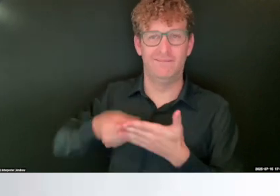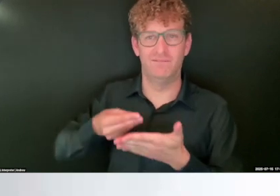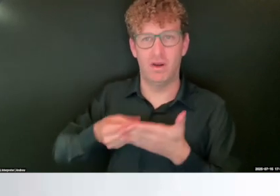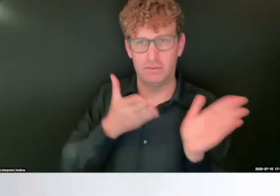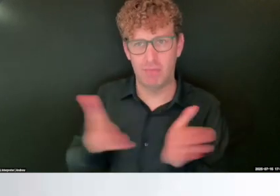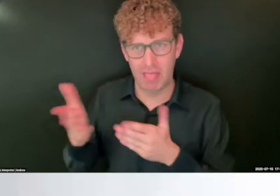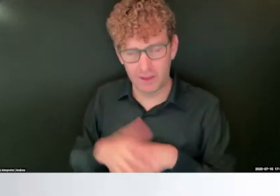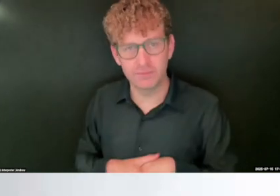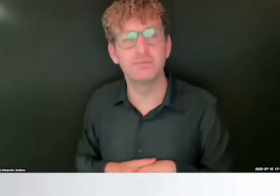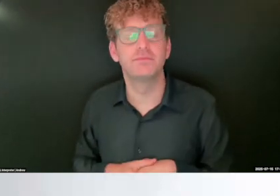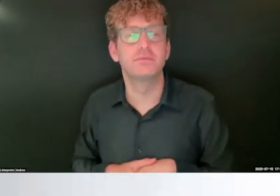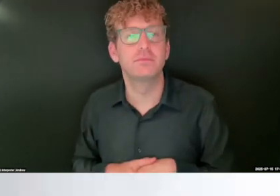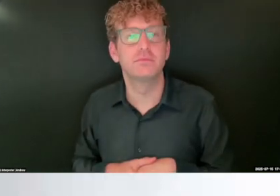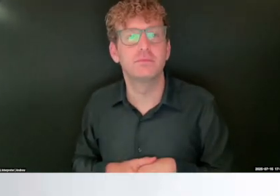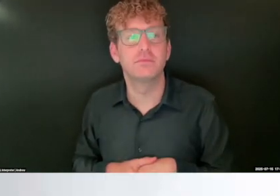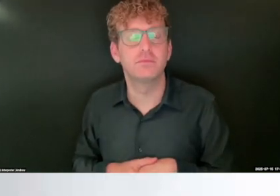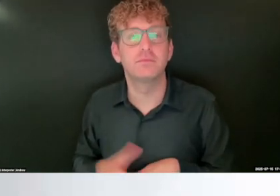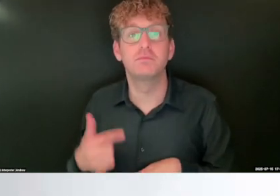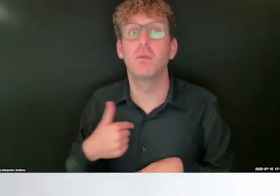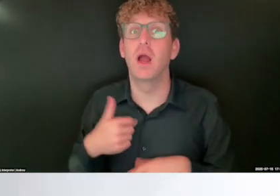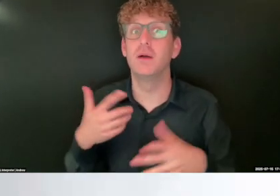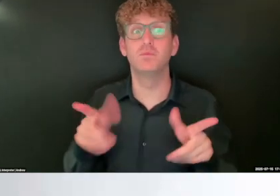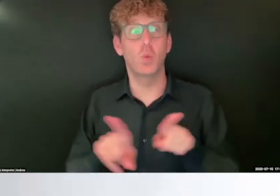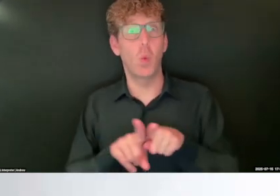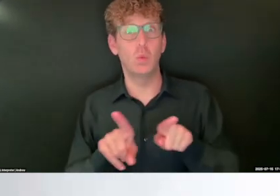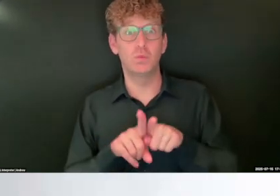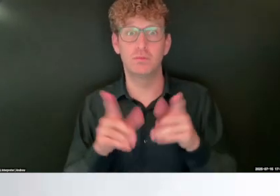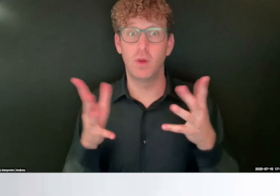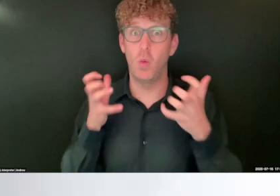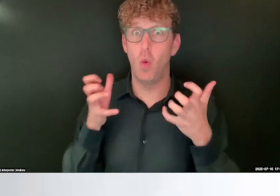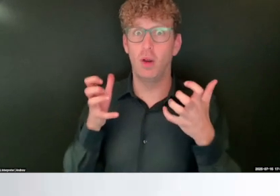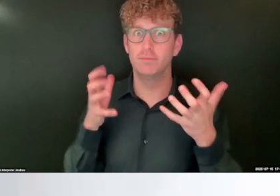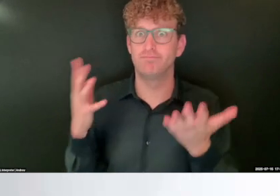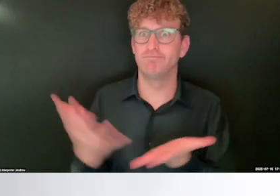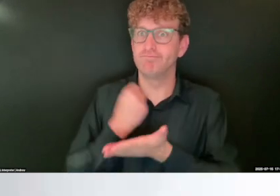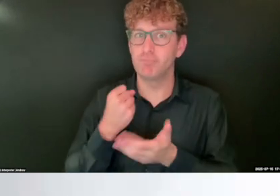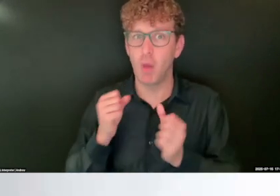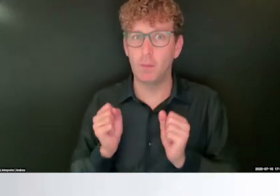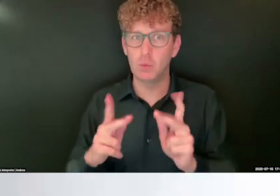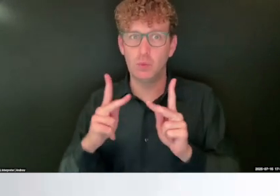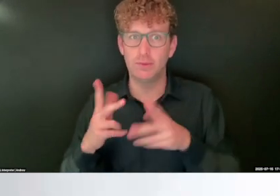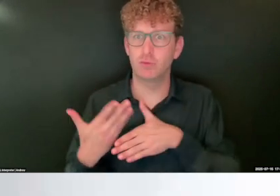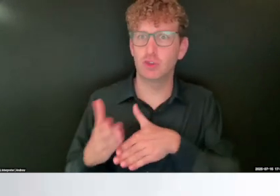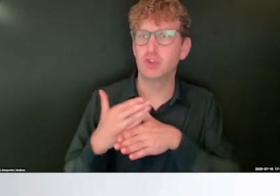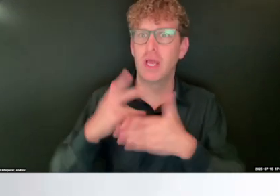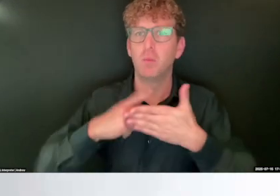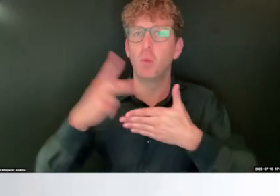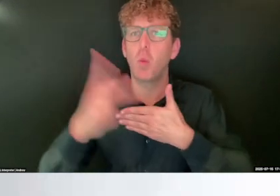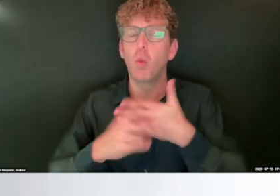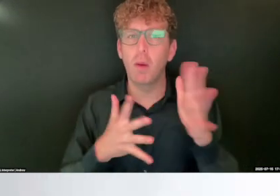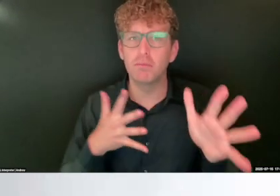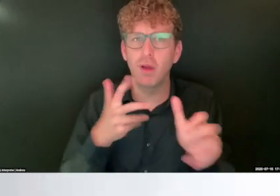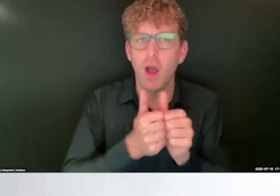But I would also like to take this opportunity to share program updates and coordinate presentations on topics of